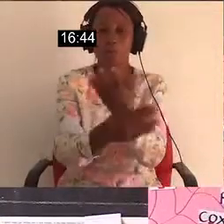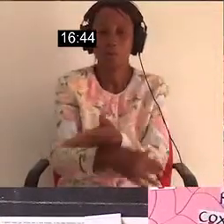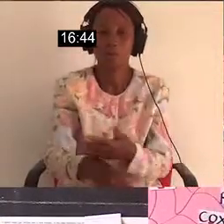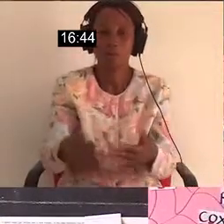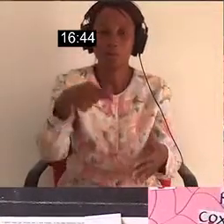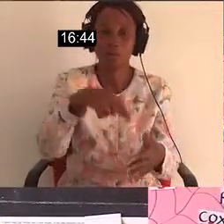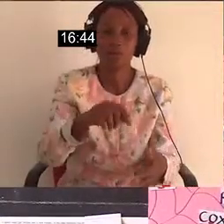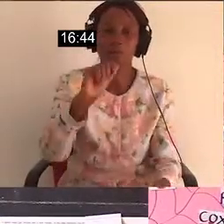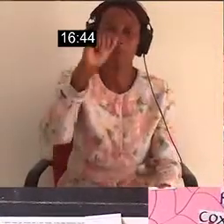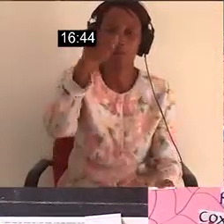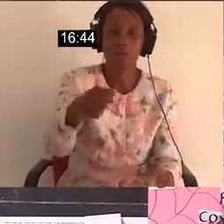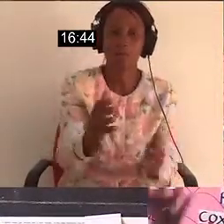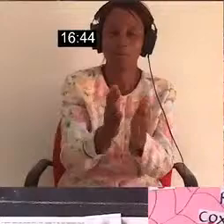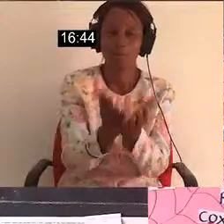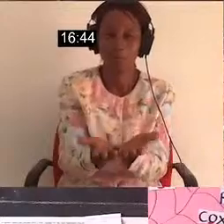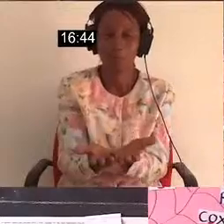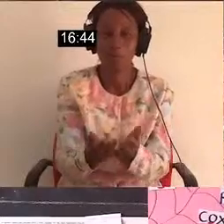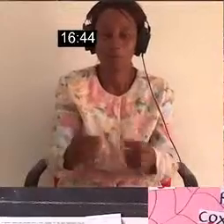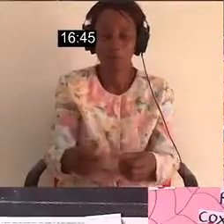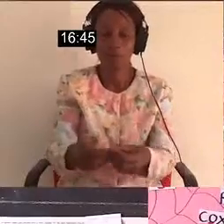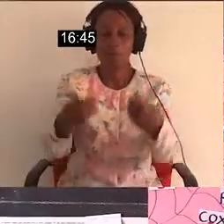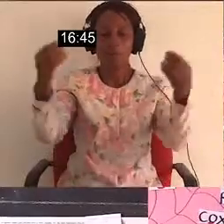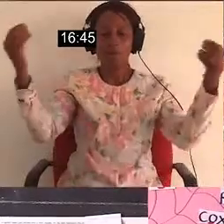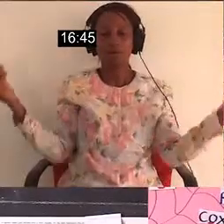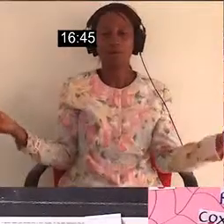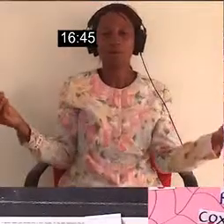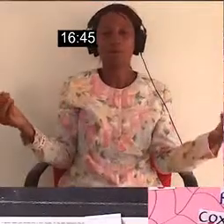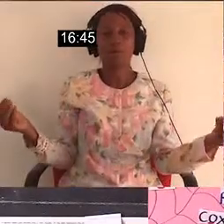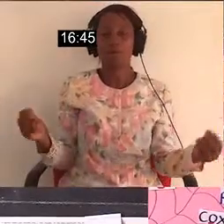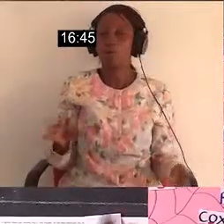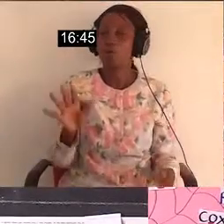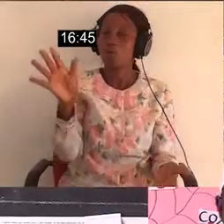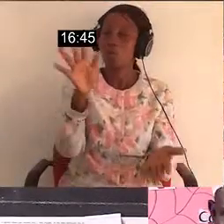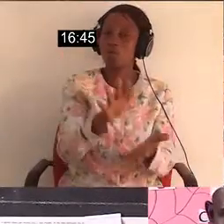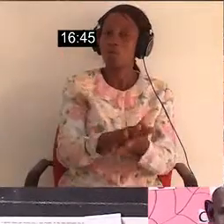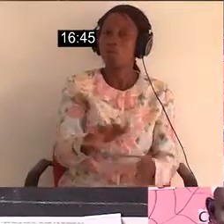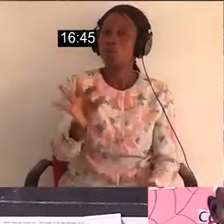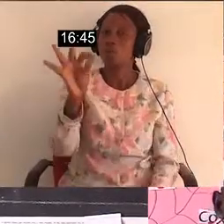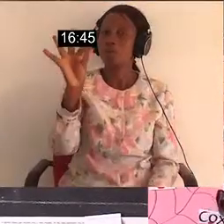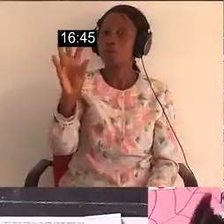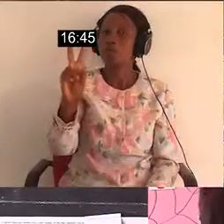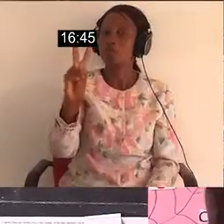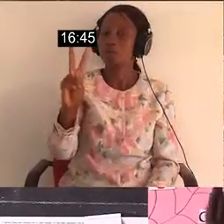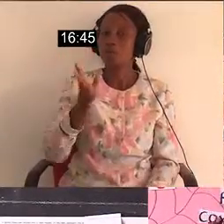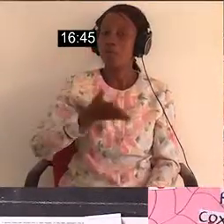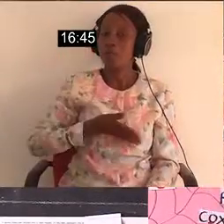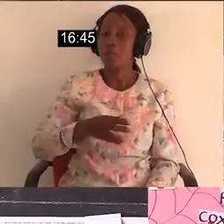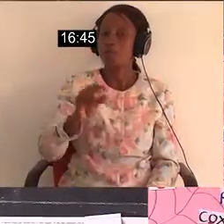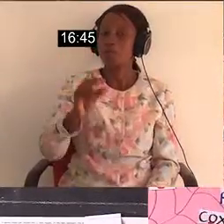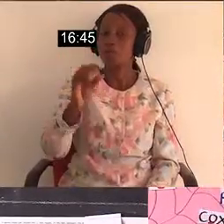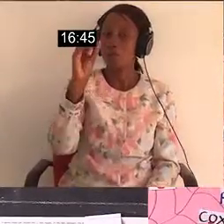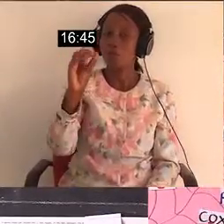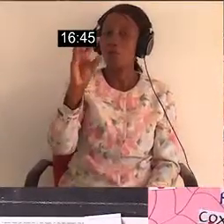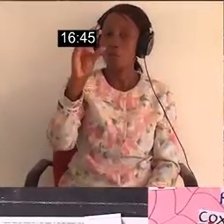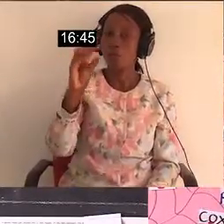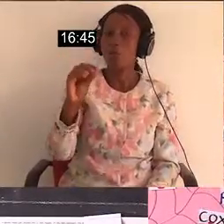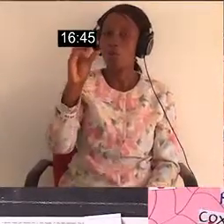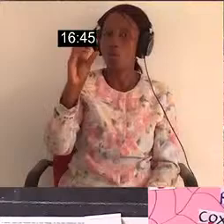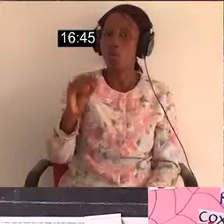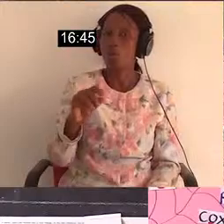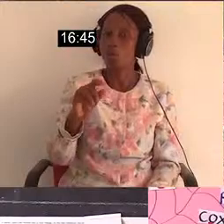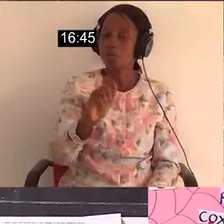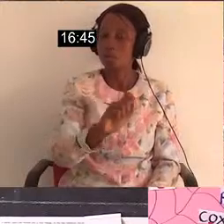your notebooks, in newspapers, even on television that has the sound.